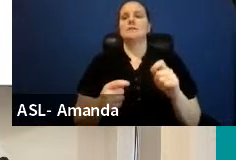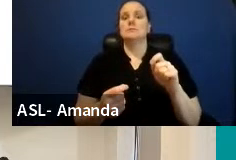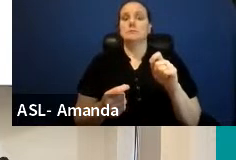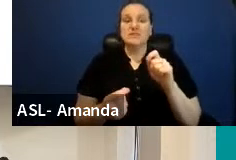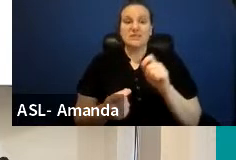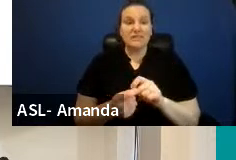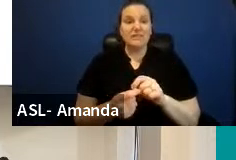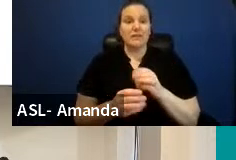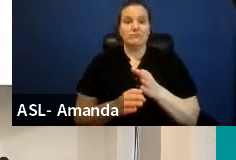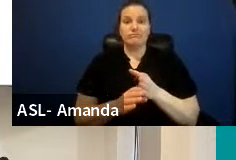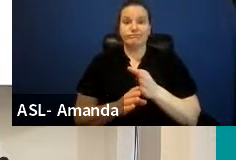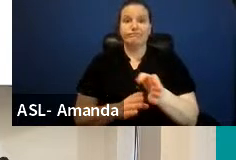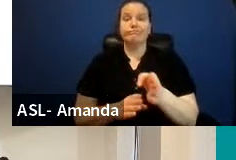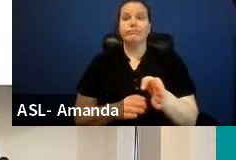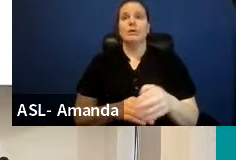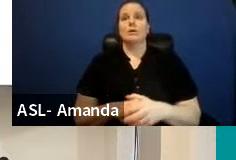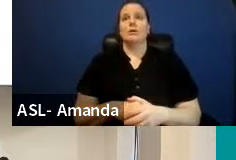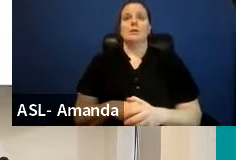around